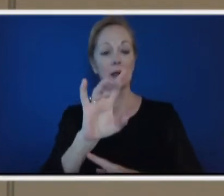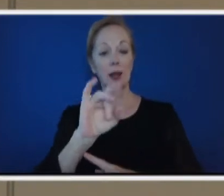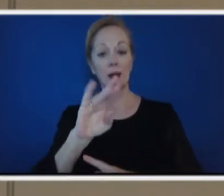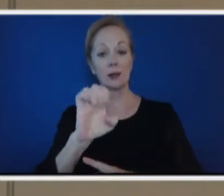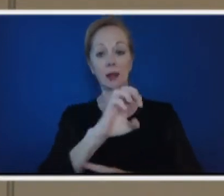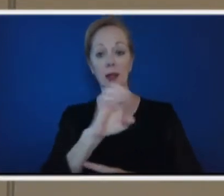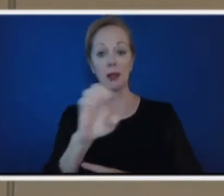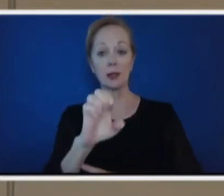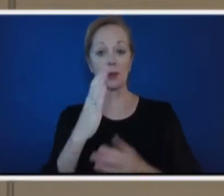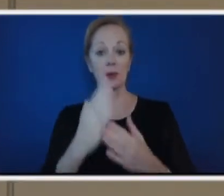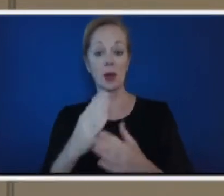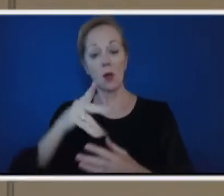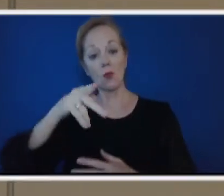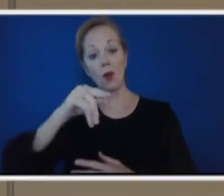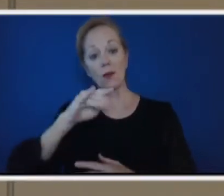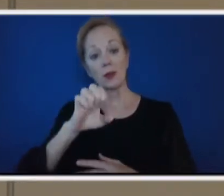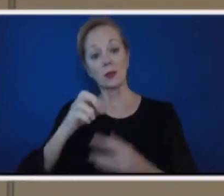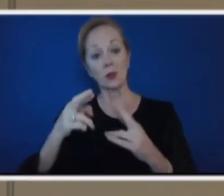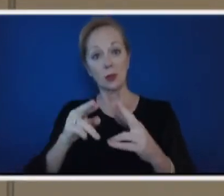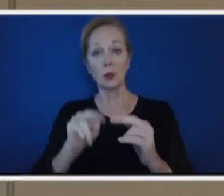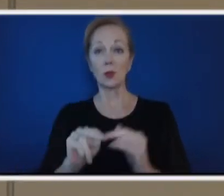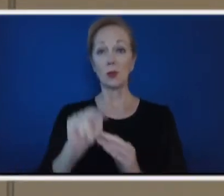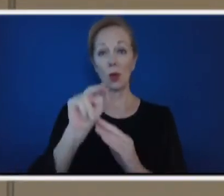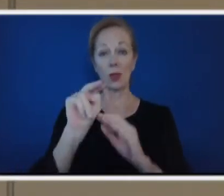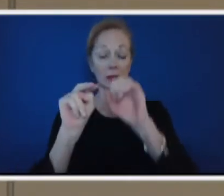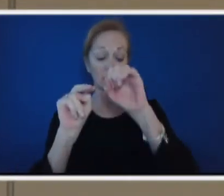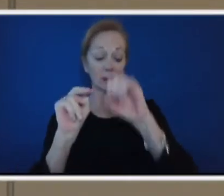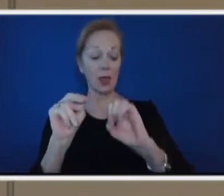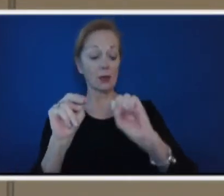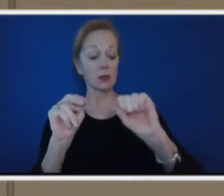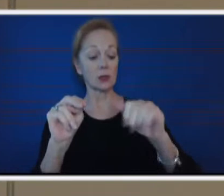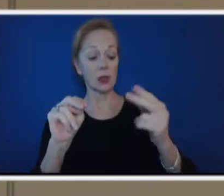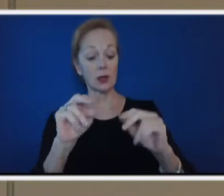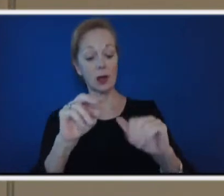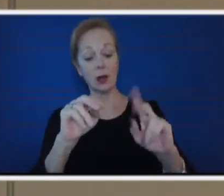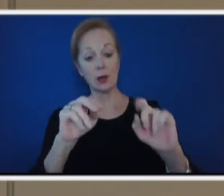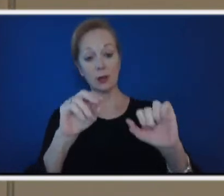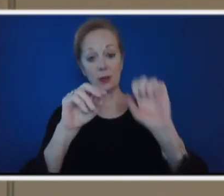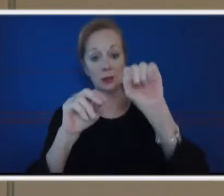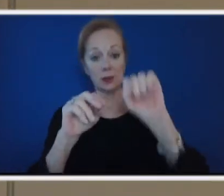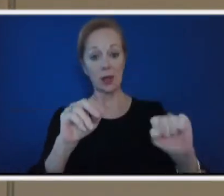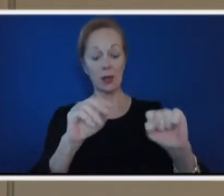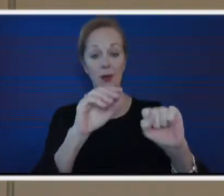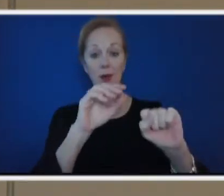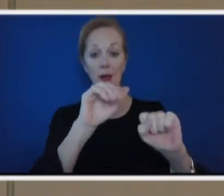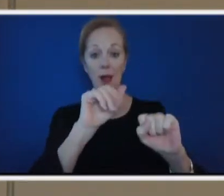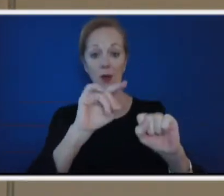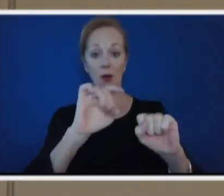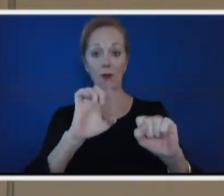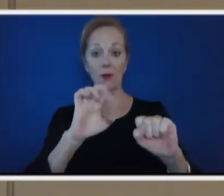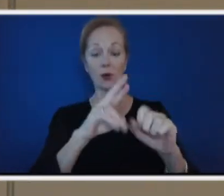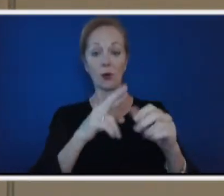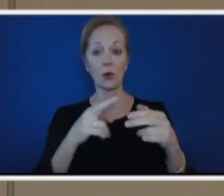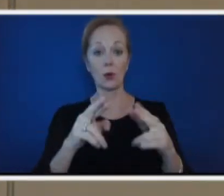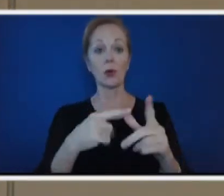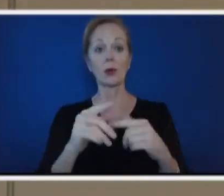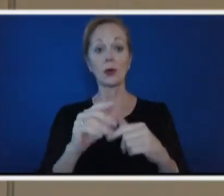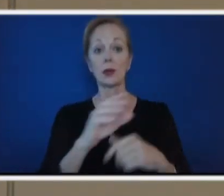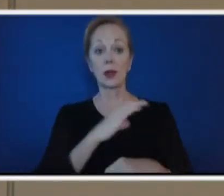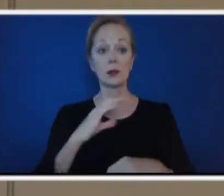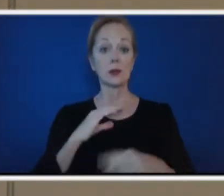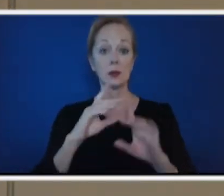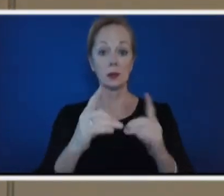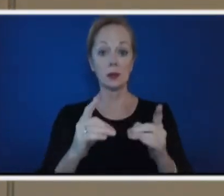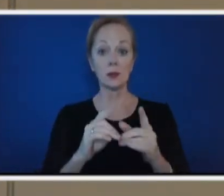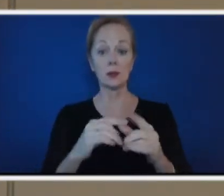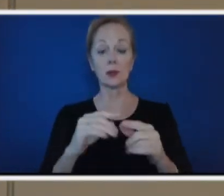side of Providence Road, north of South Sharon Amity Road, and south of Andover Road in Council District 6, Mr.